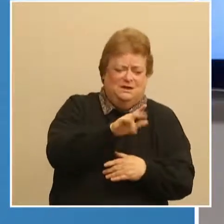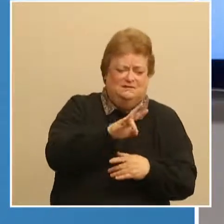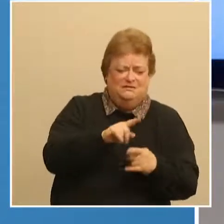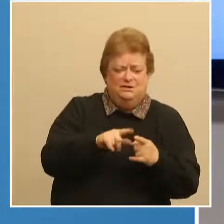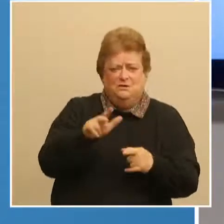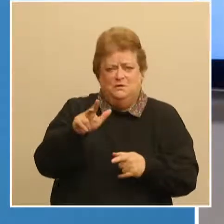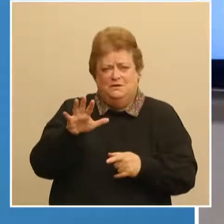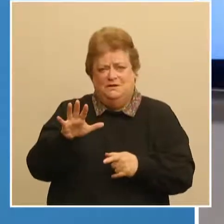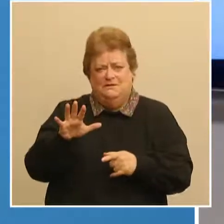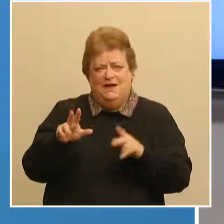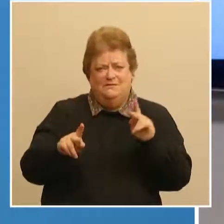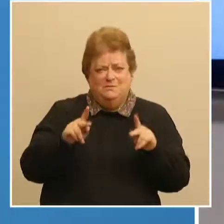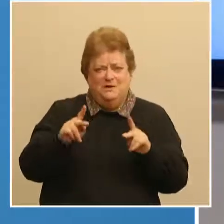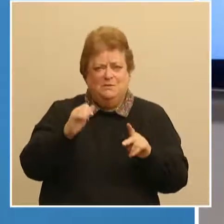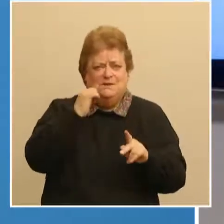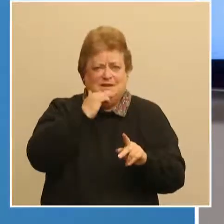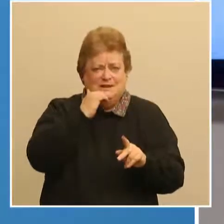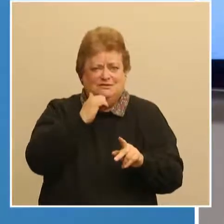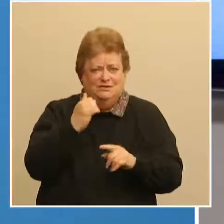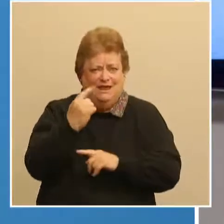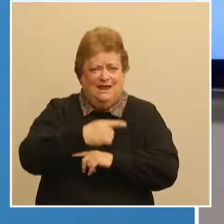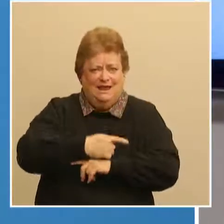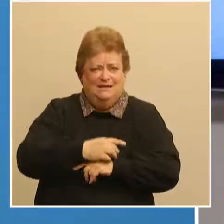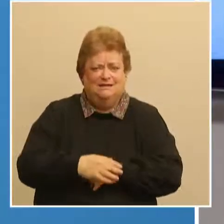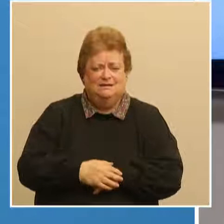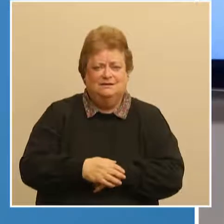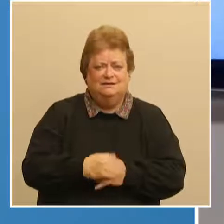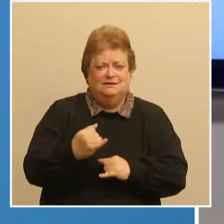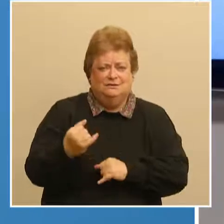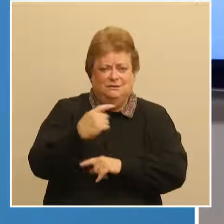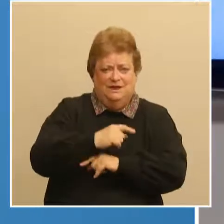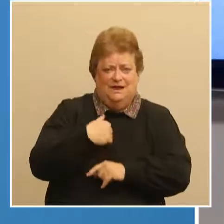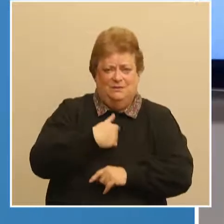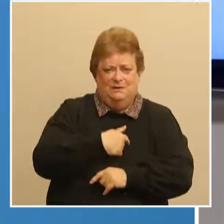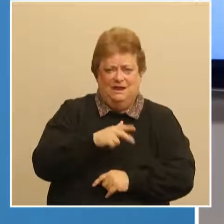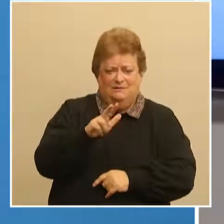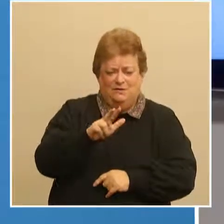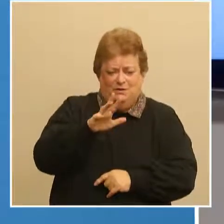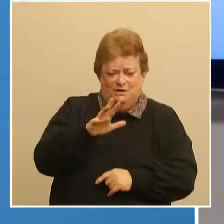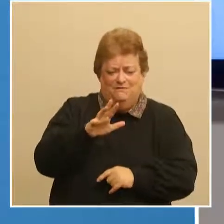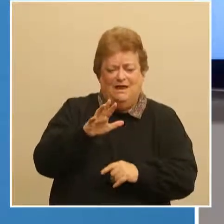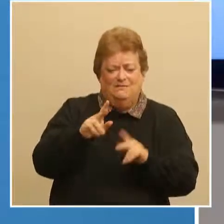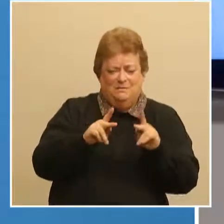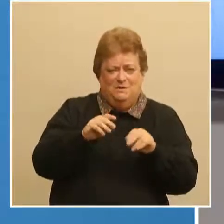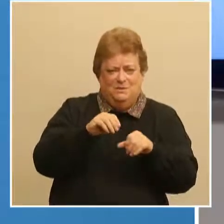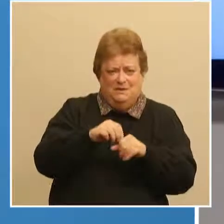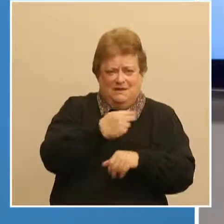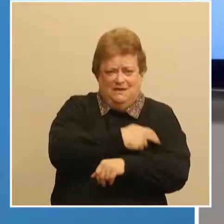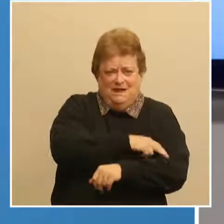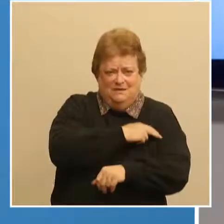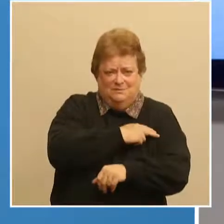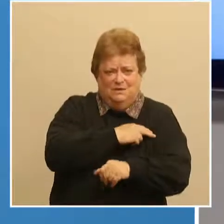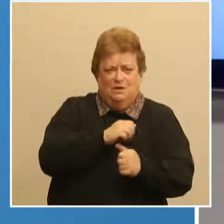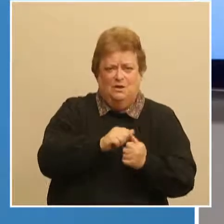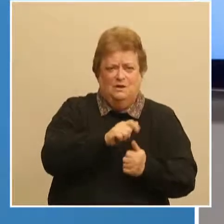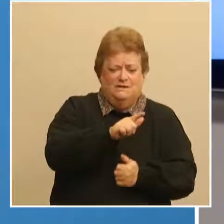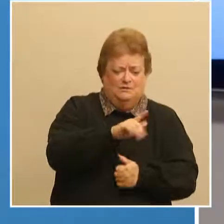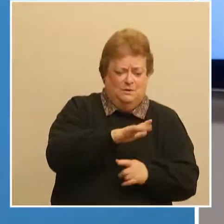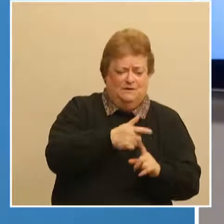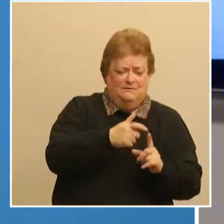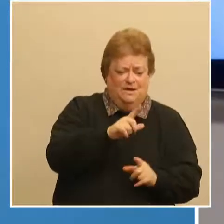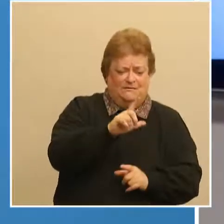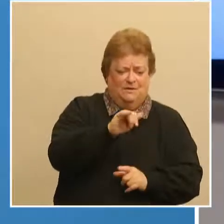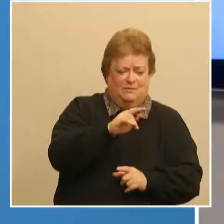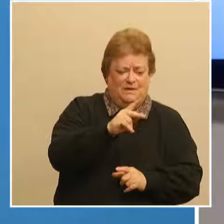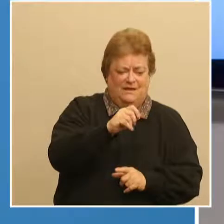27 and 35 a day. Today, we are reporting 35 hospitalized, with 25 from Lancaster County